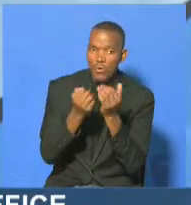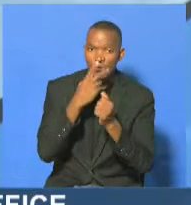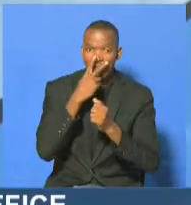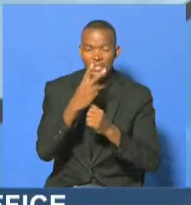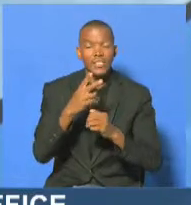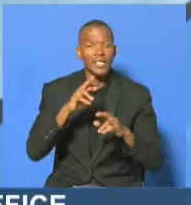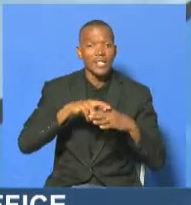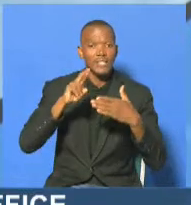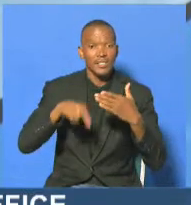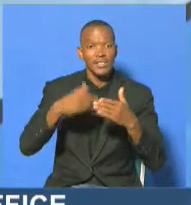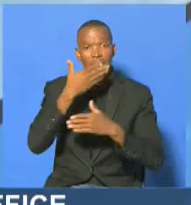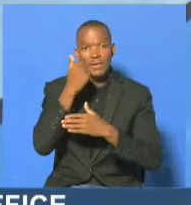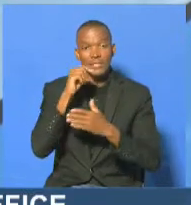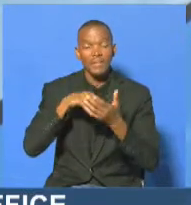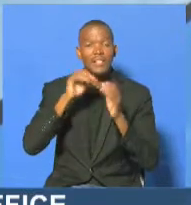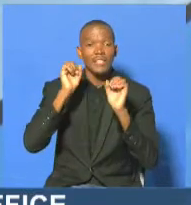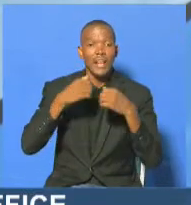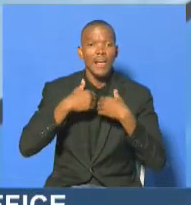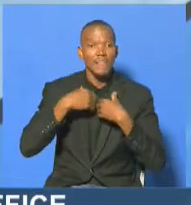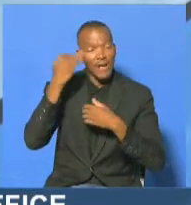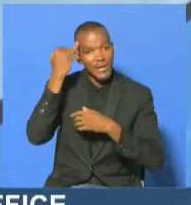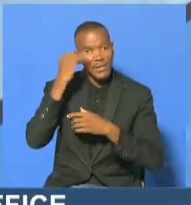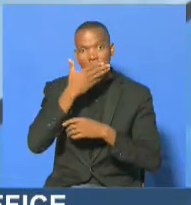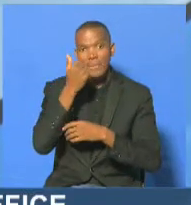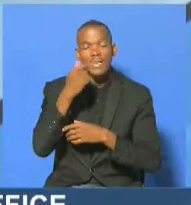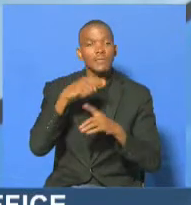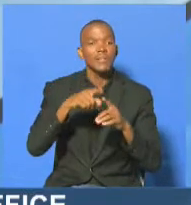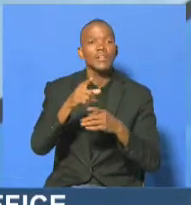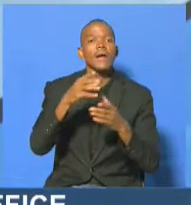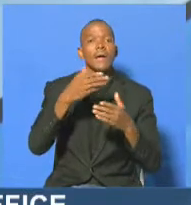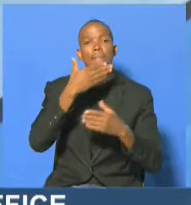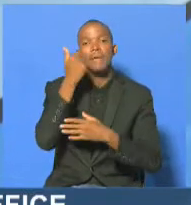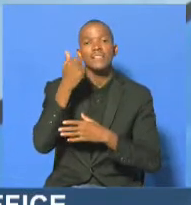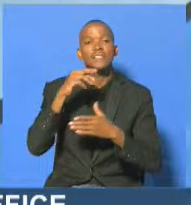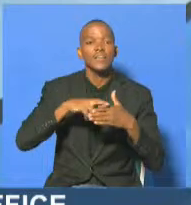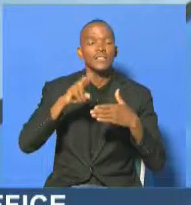results, there should be an intention to invest for more better results.